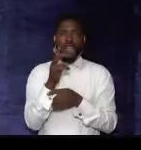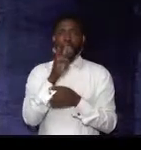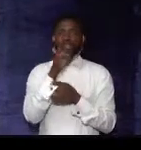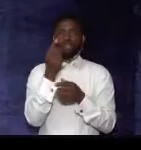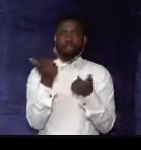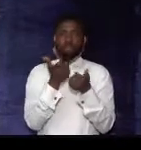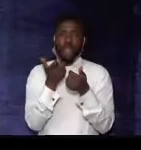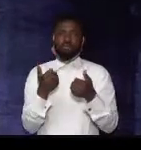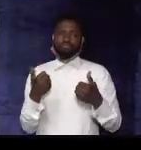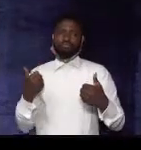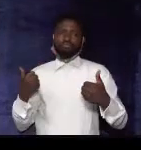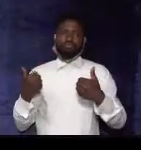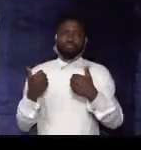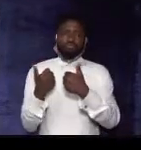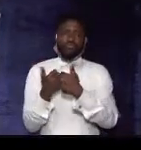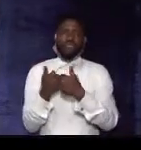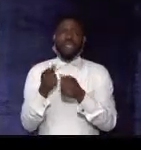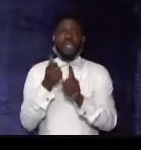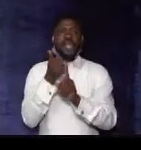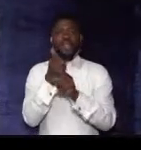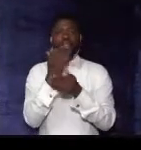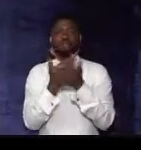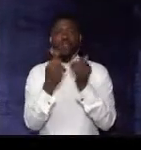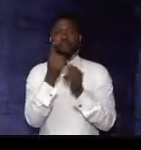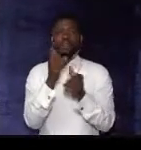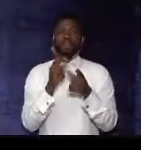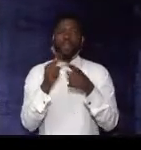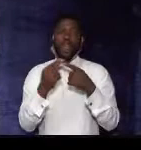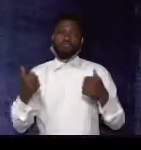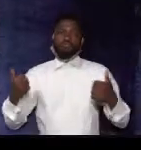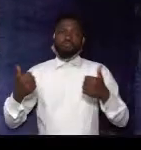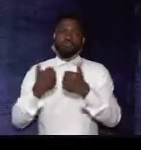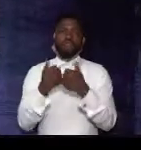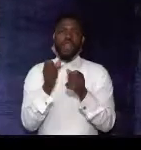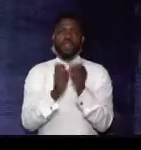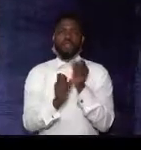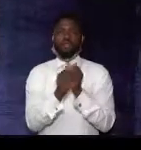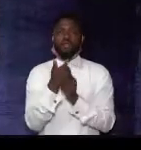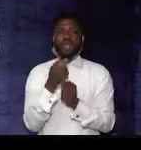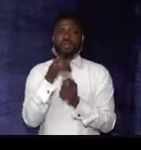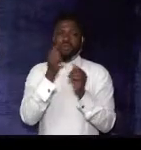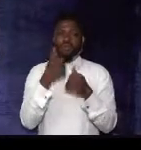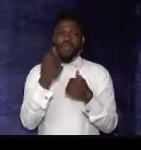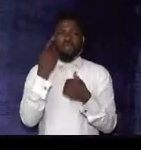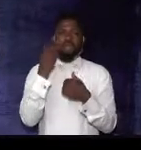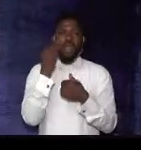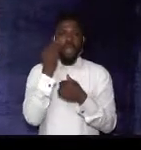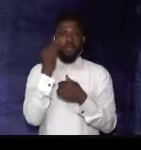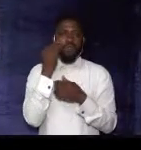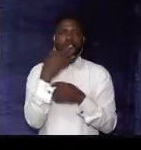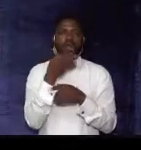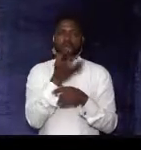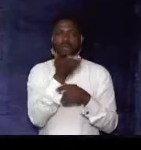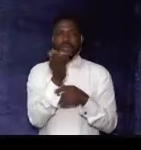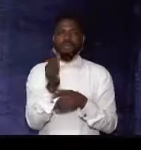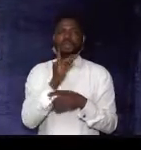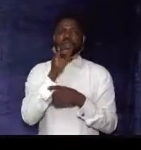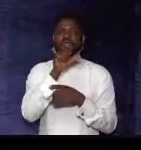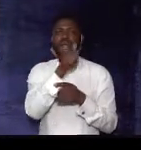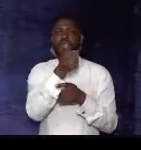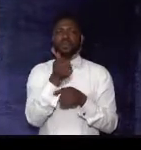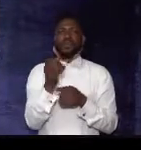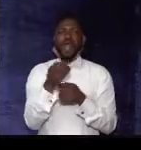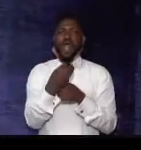where you see two vehicles eating somebody or eating each other. So you are very aware of